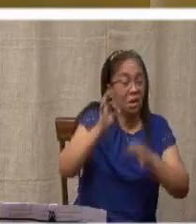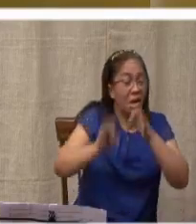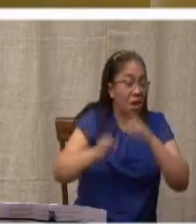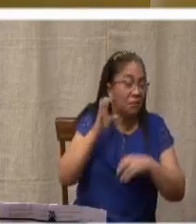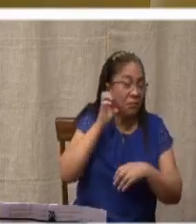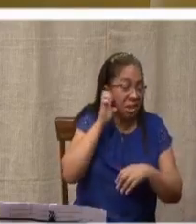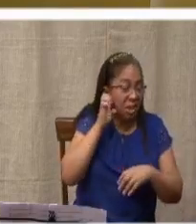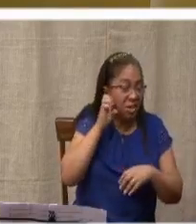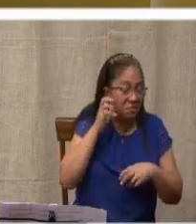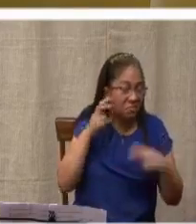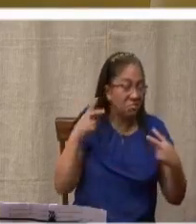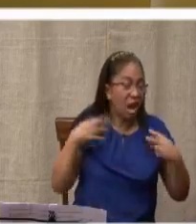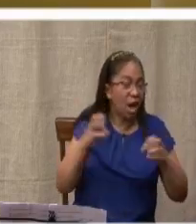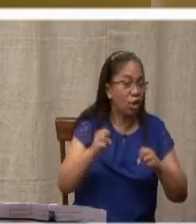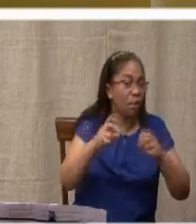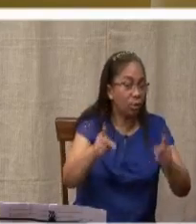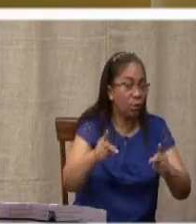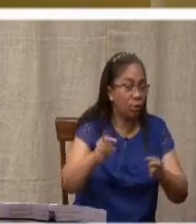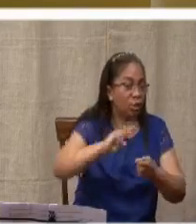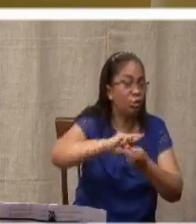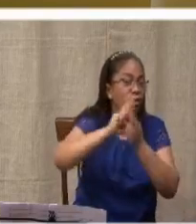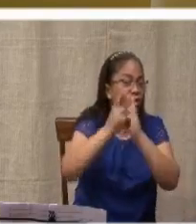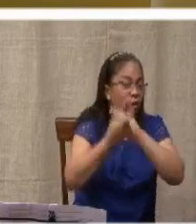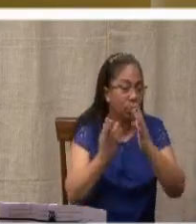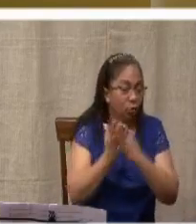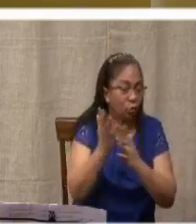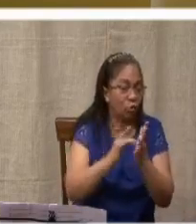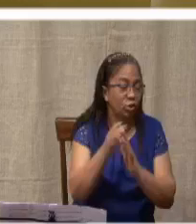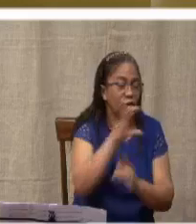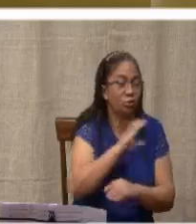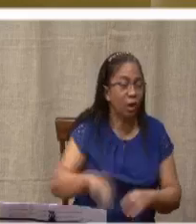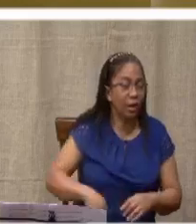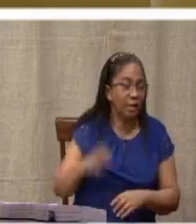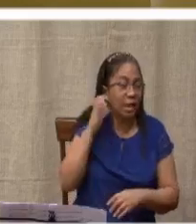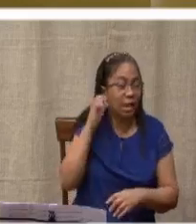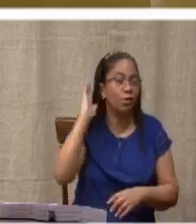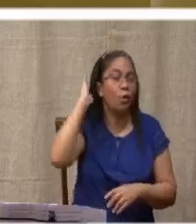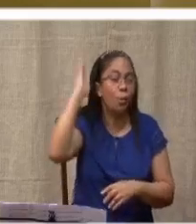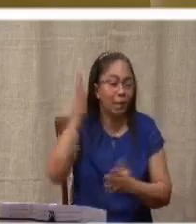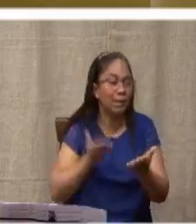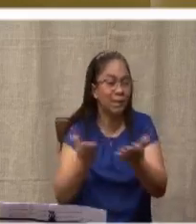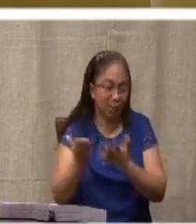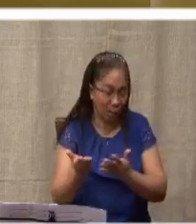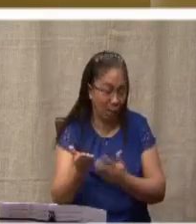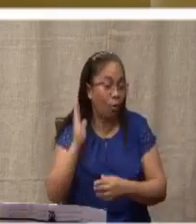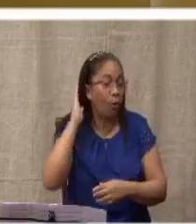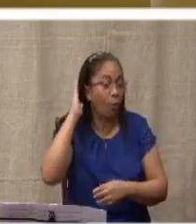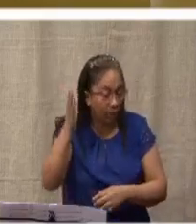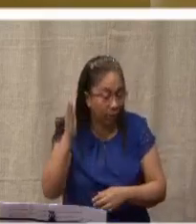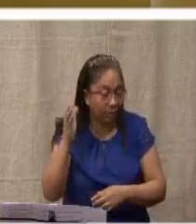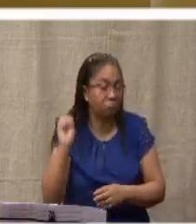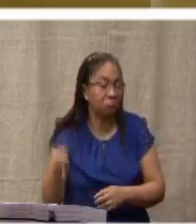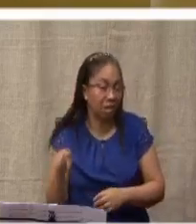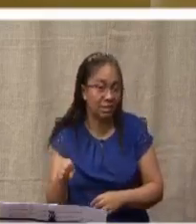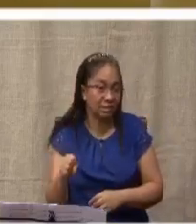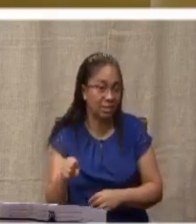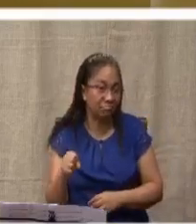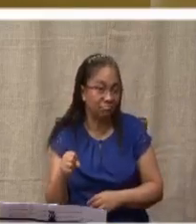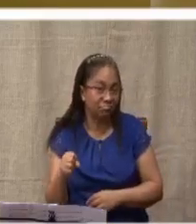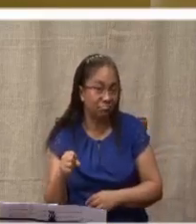opportunity of redemption through jesus christ she would get up and she would serve